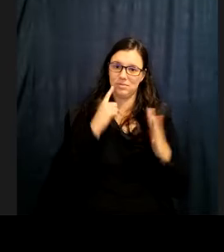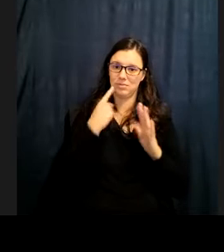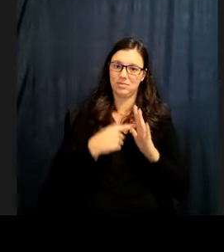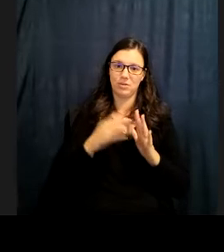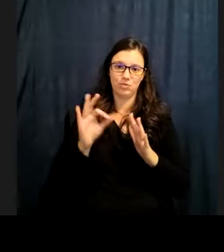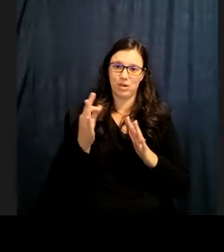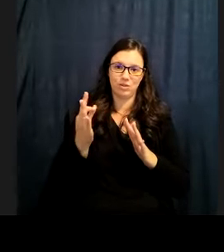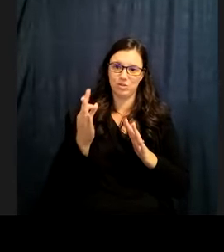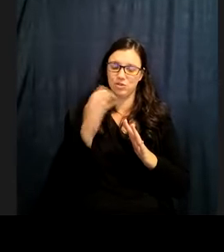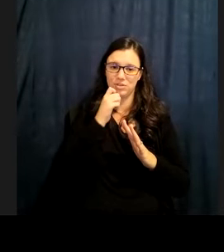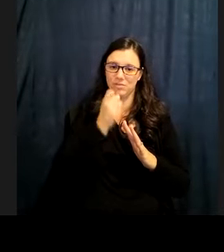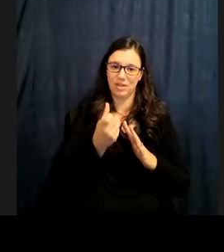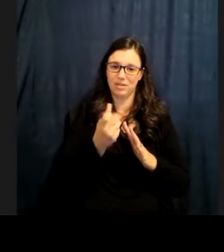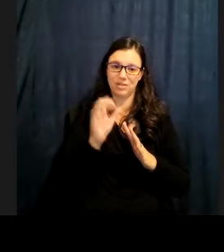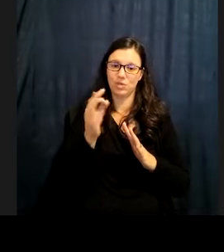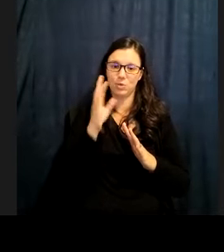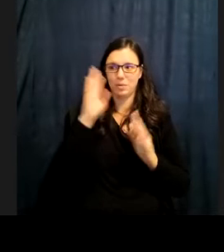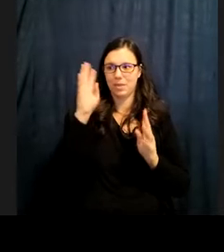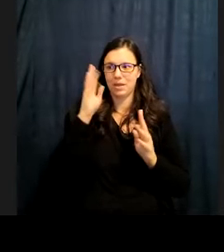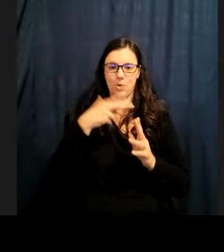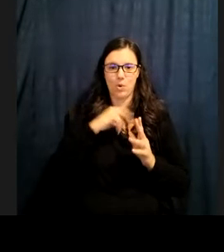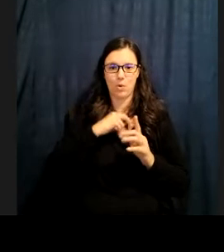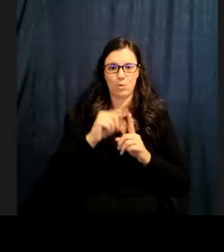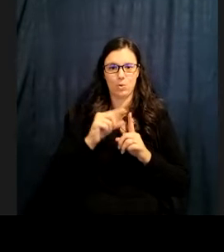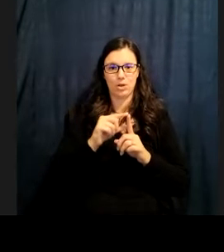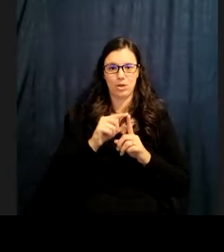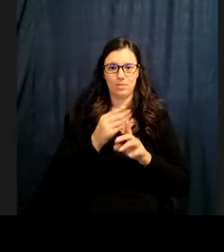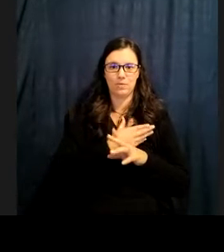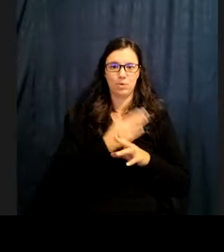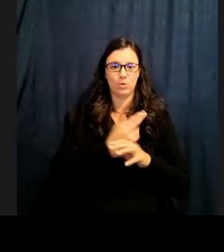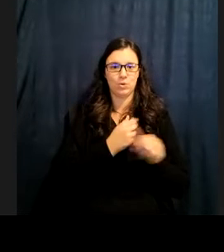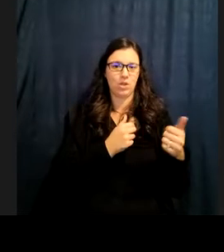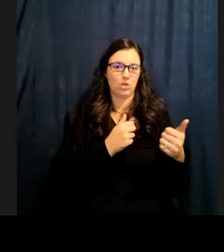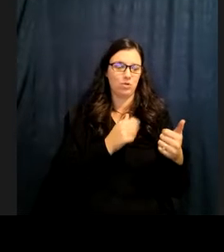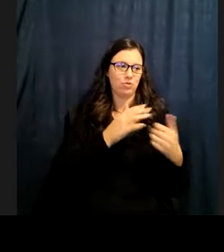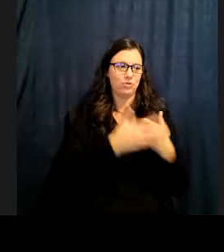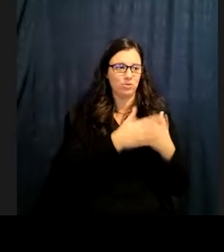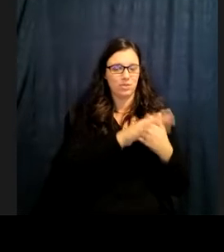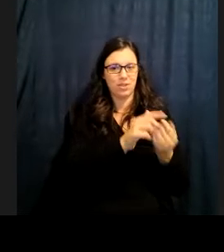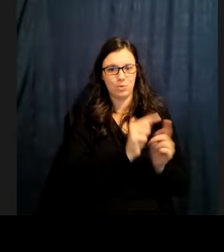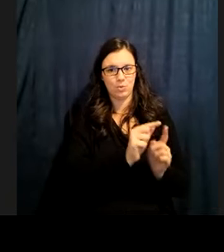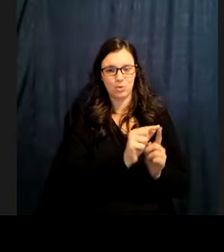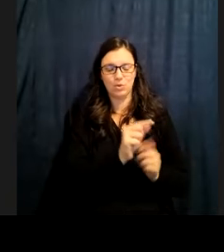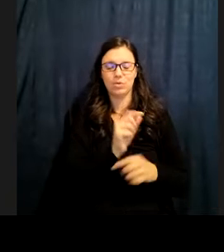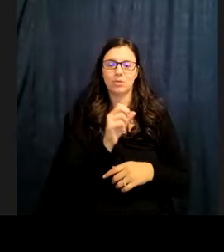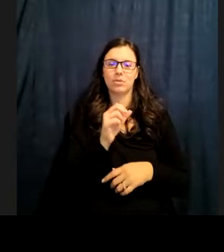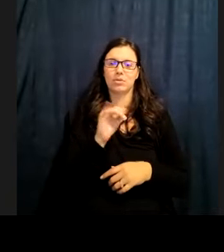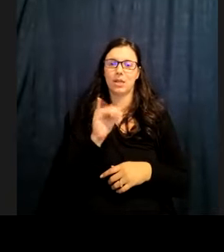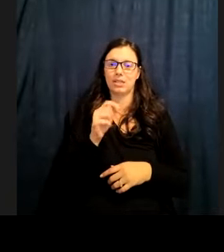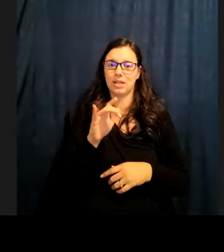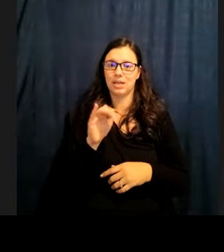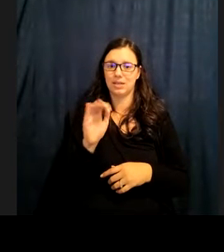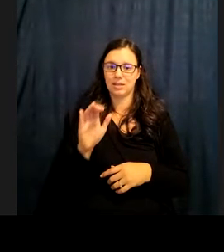doesn't. The French will make up their own word before they pull somebody else's in. And Icelandic